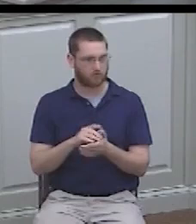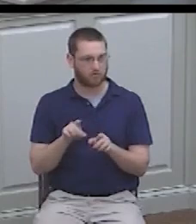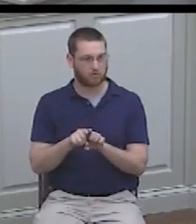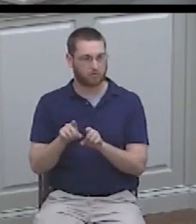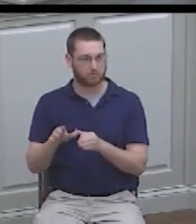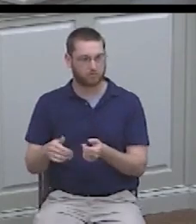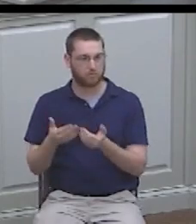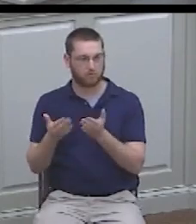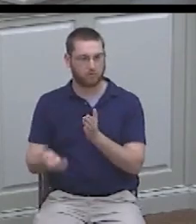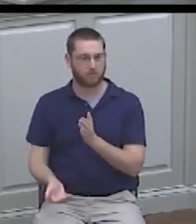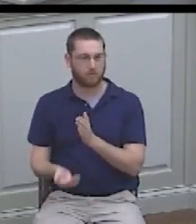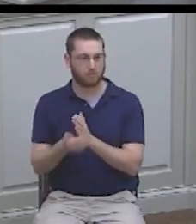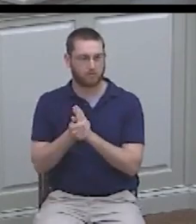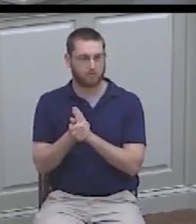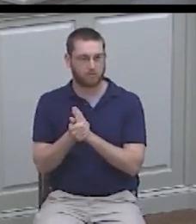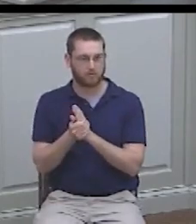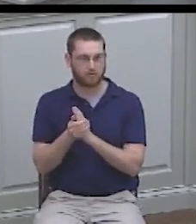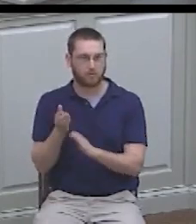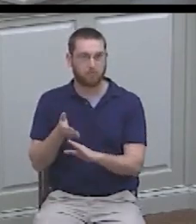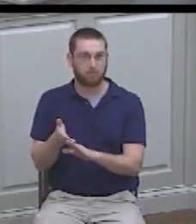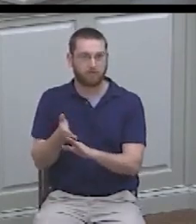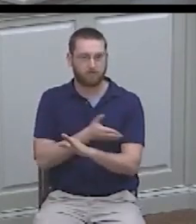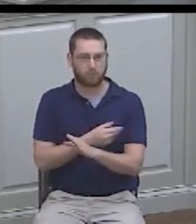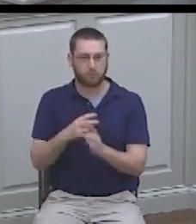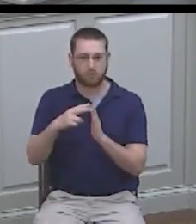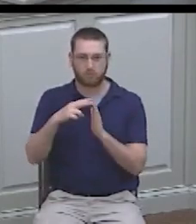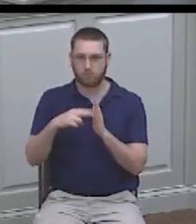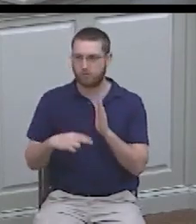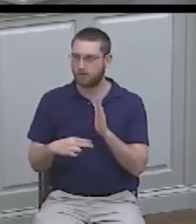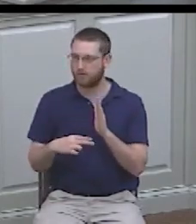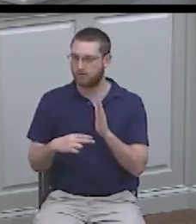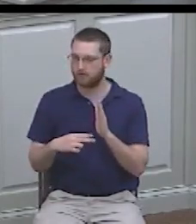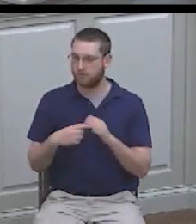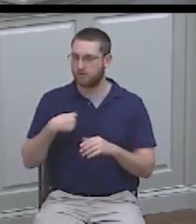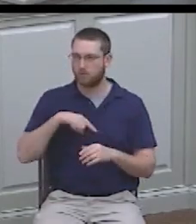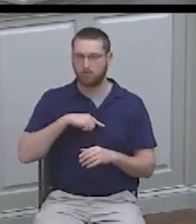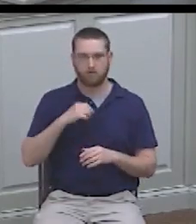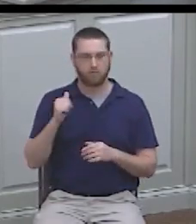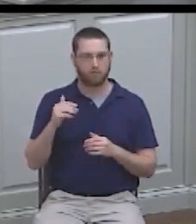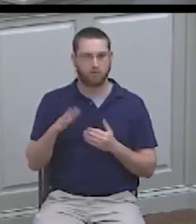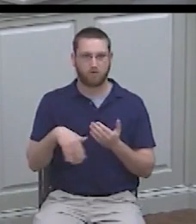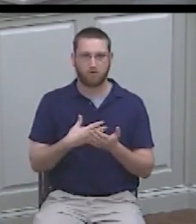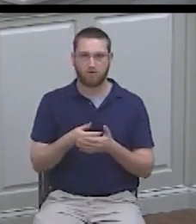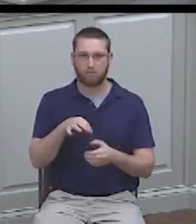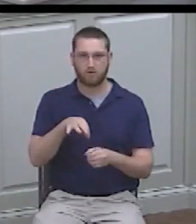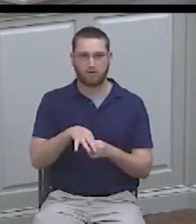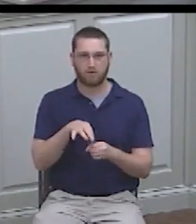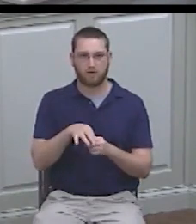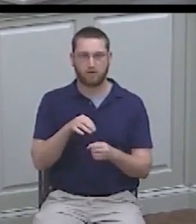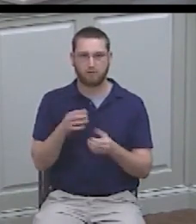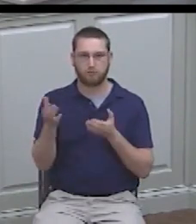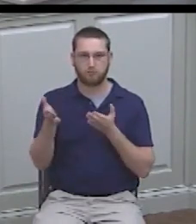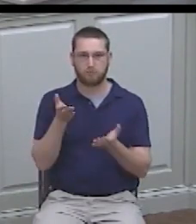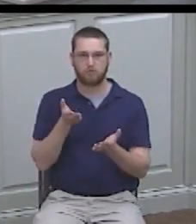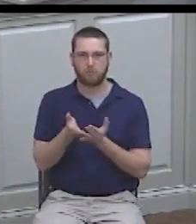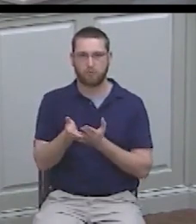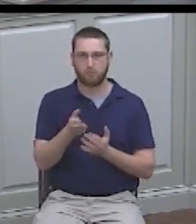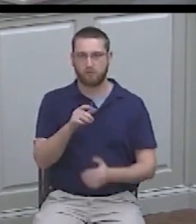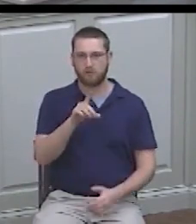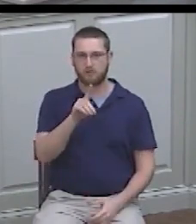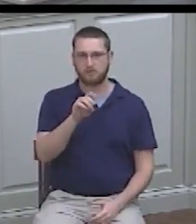amendment before he reads it. We've all been elected to serve through December 31st,